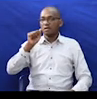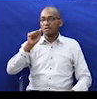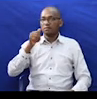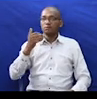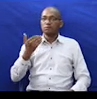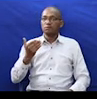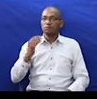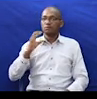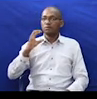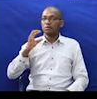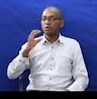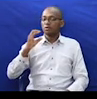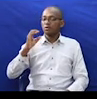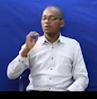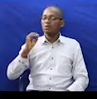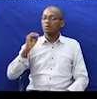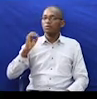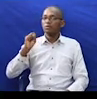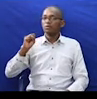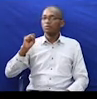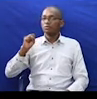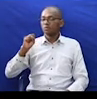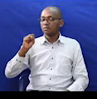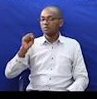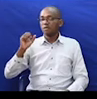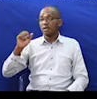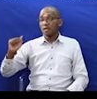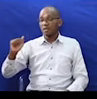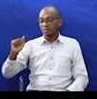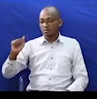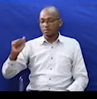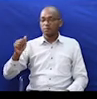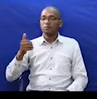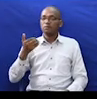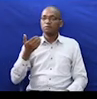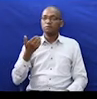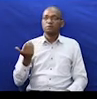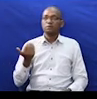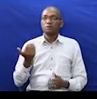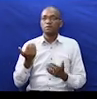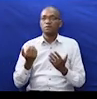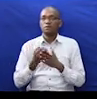A, we call it cos A, in the ratio of adjacent side